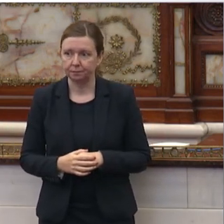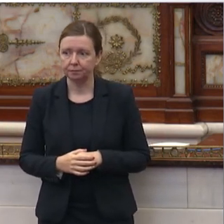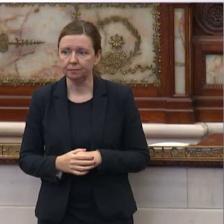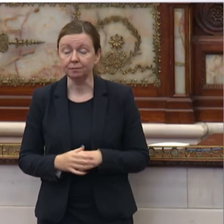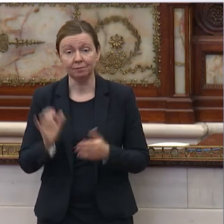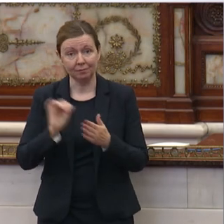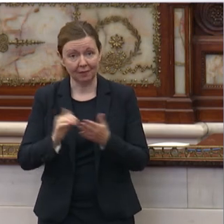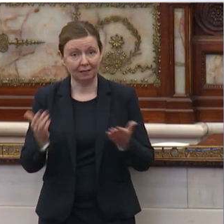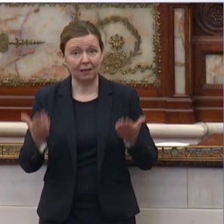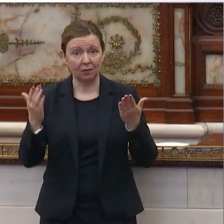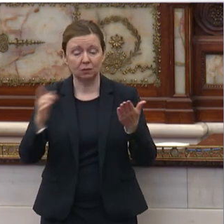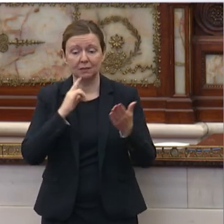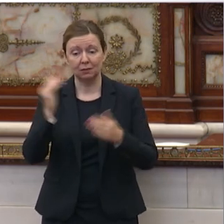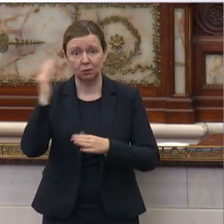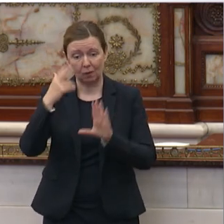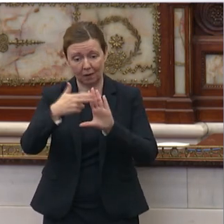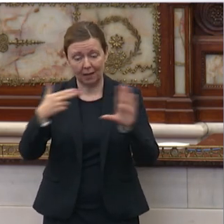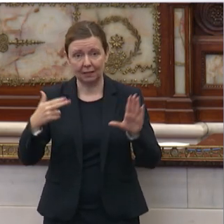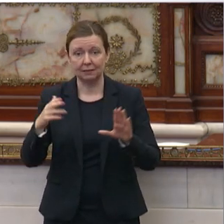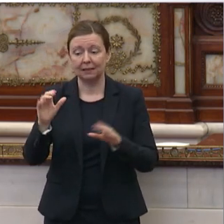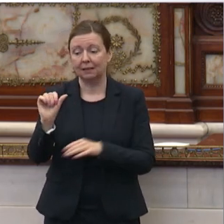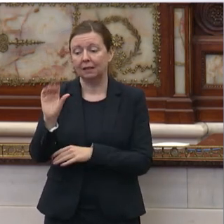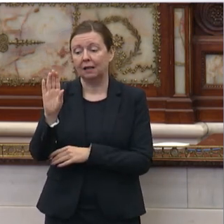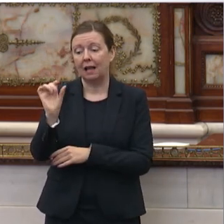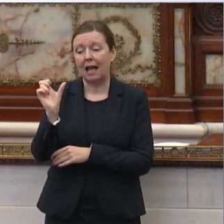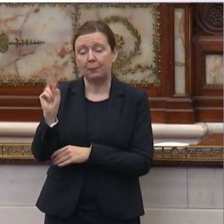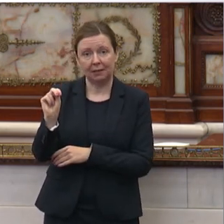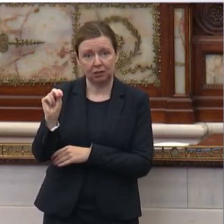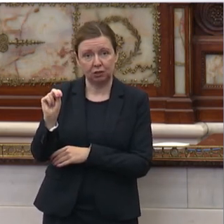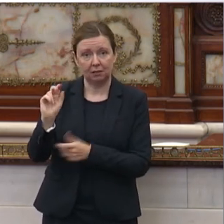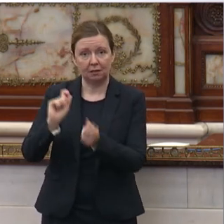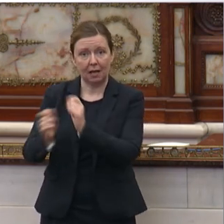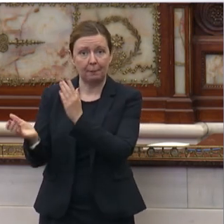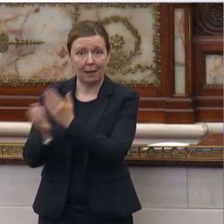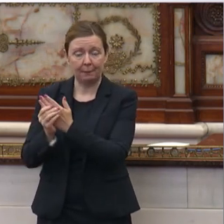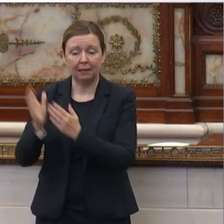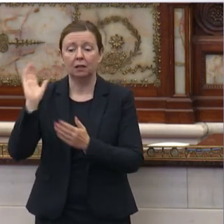This resolution is known as the Abolition Amendment and would